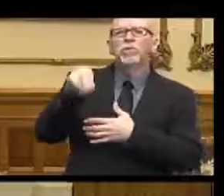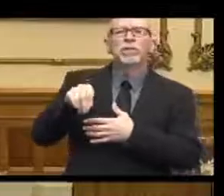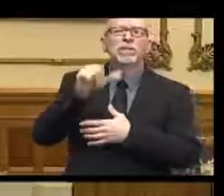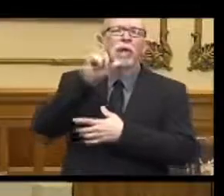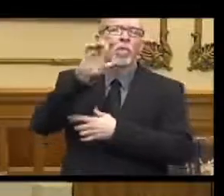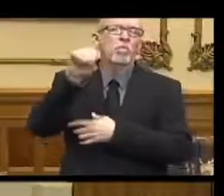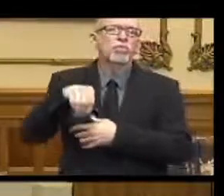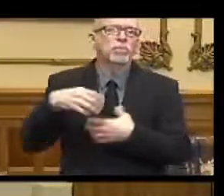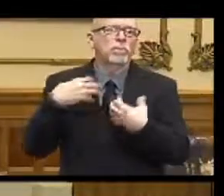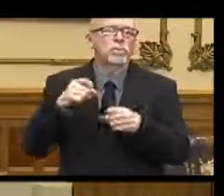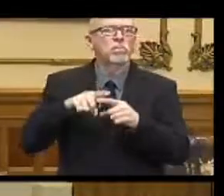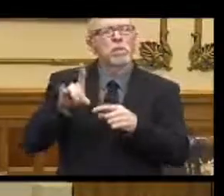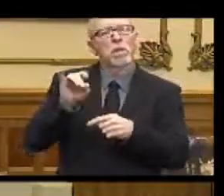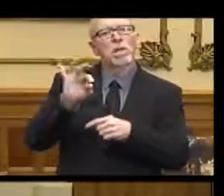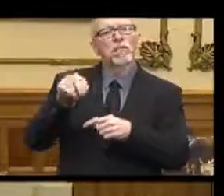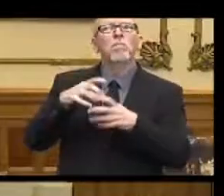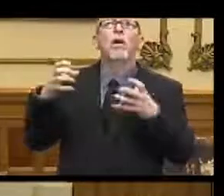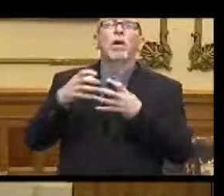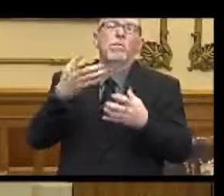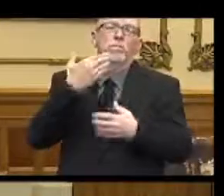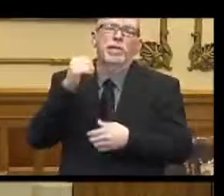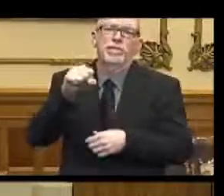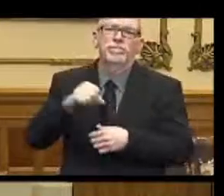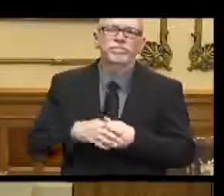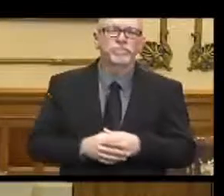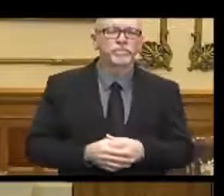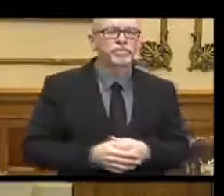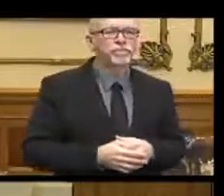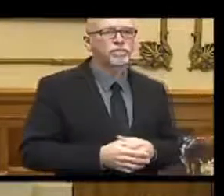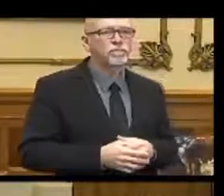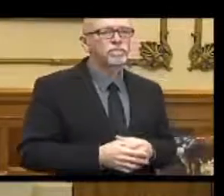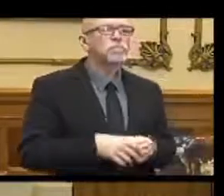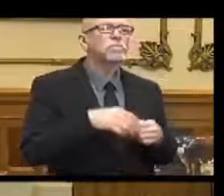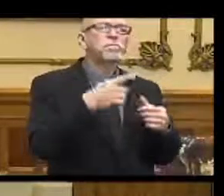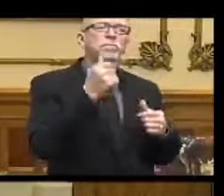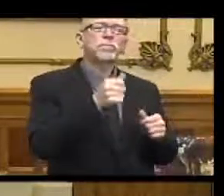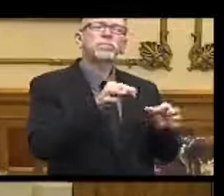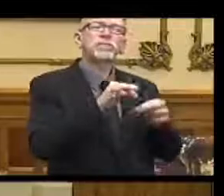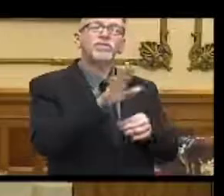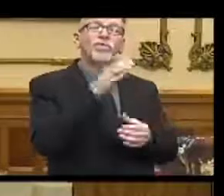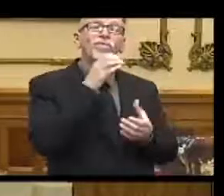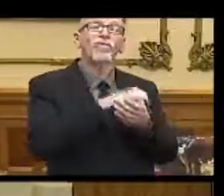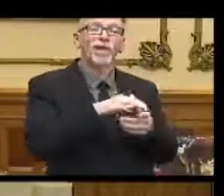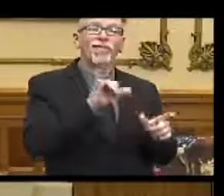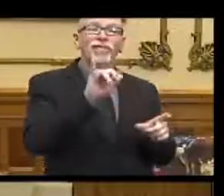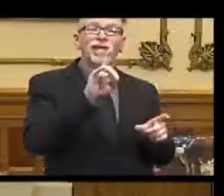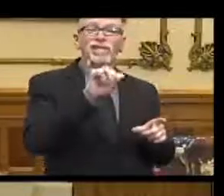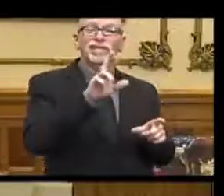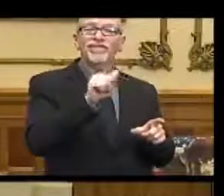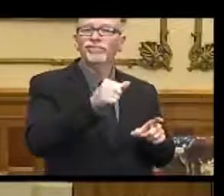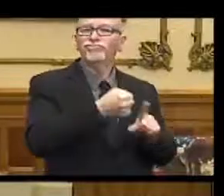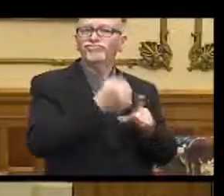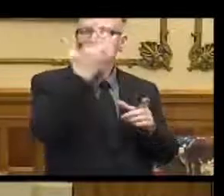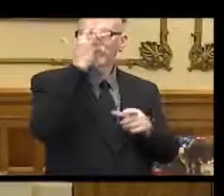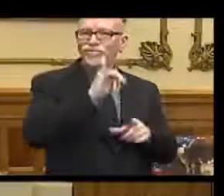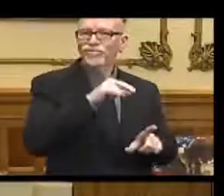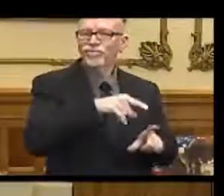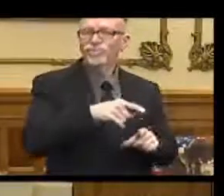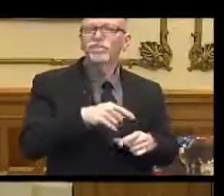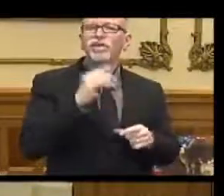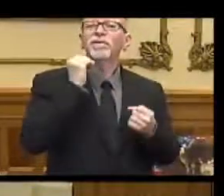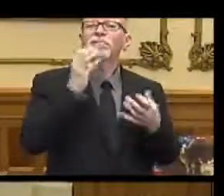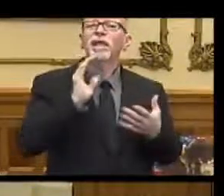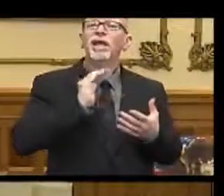close. Much better. That's awesome. So talk a little bit about the fact that your wife Indira ended up getting sick. And, so many